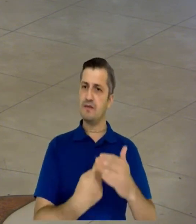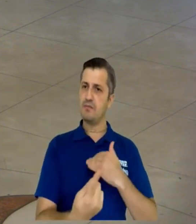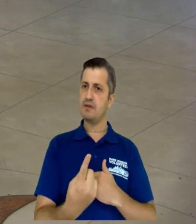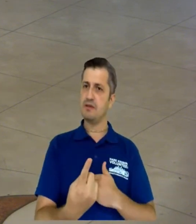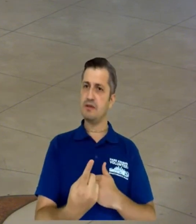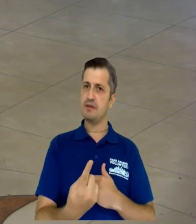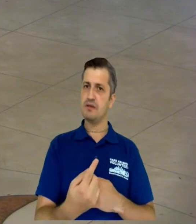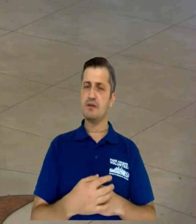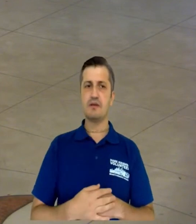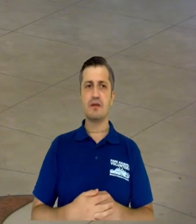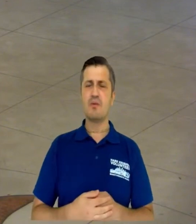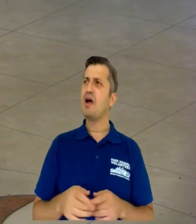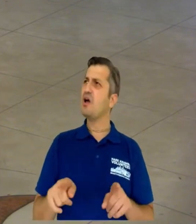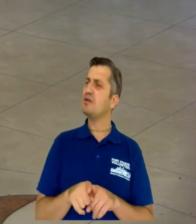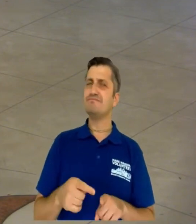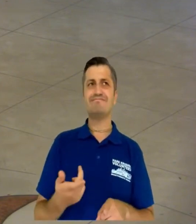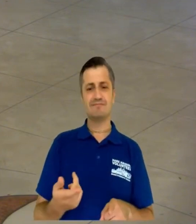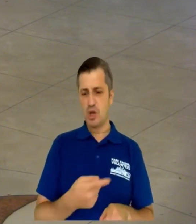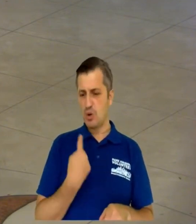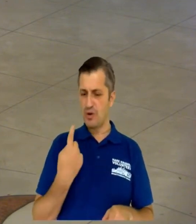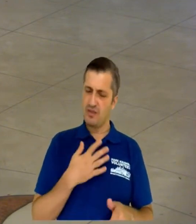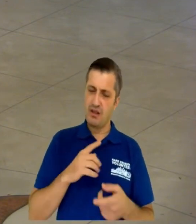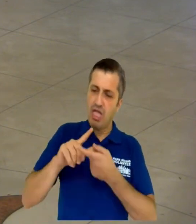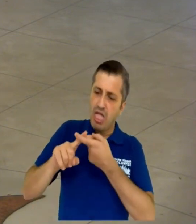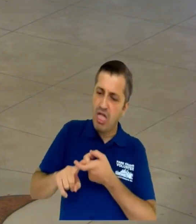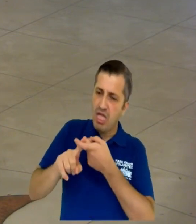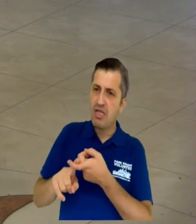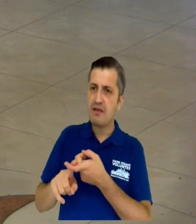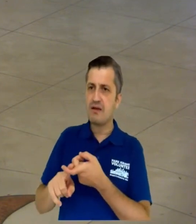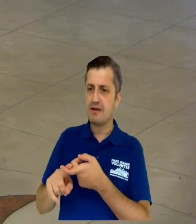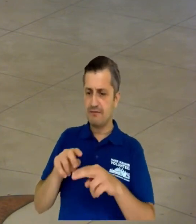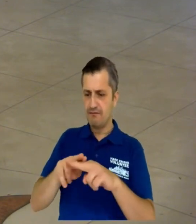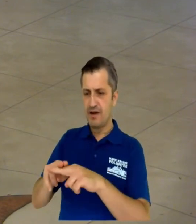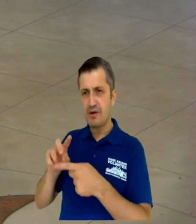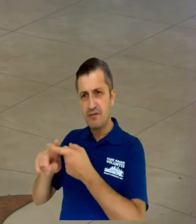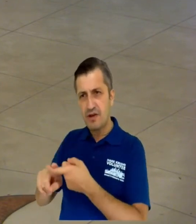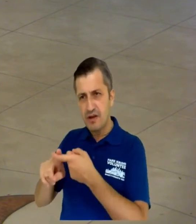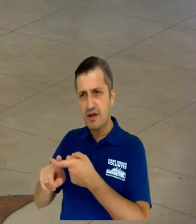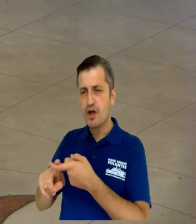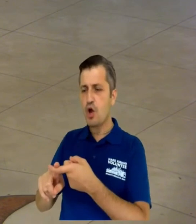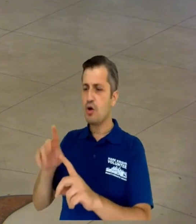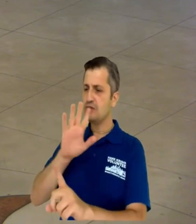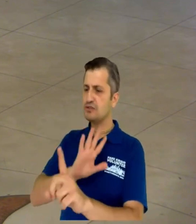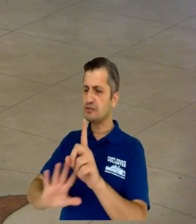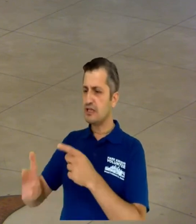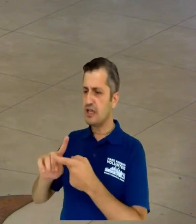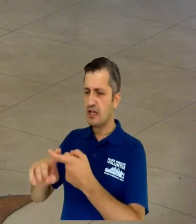being dependent on anyone, not family, society, or God. I want to be self-sufficient.